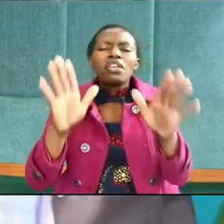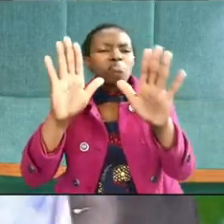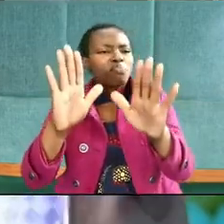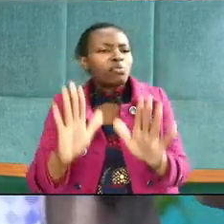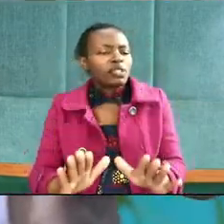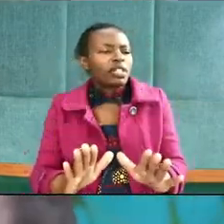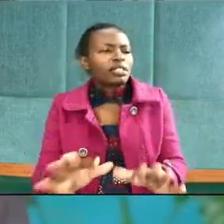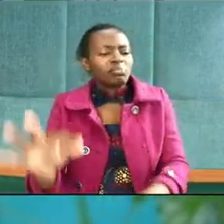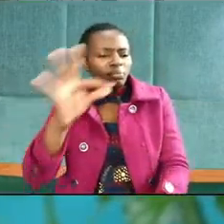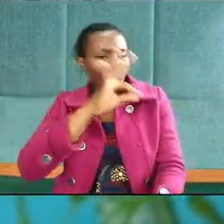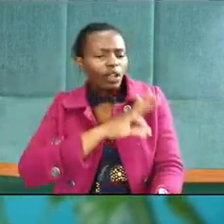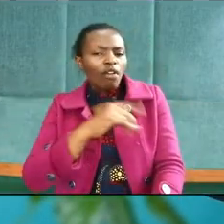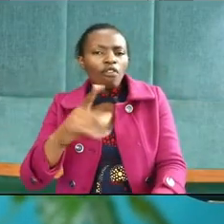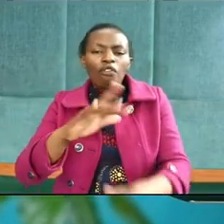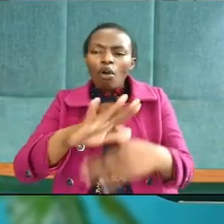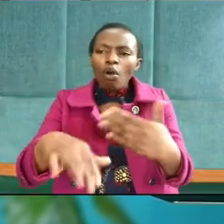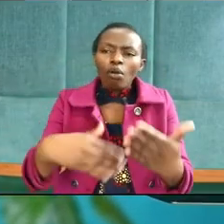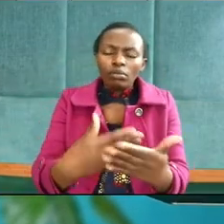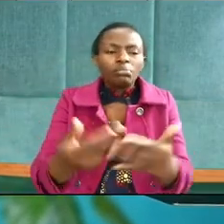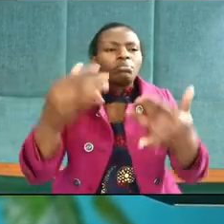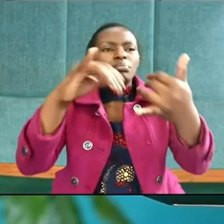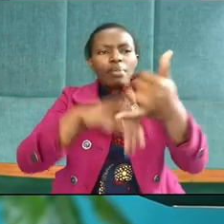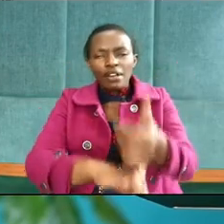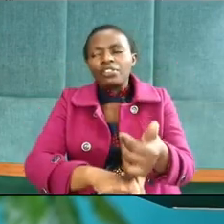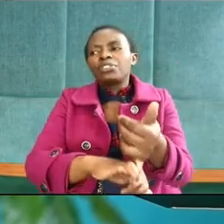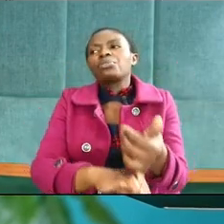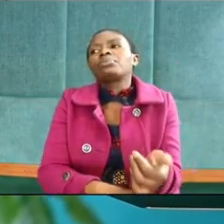for both husband and wife.